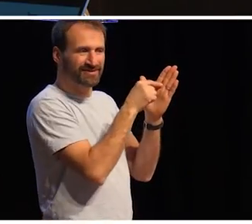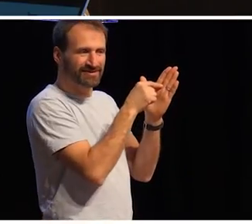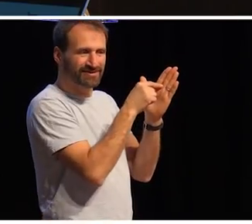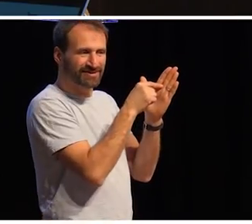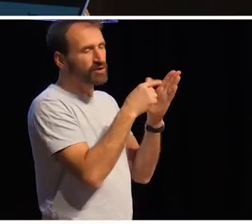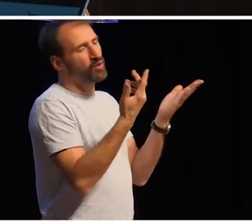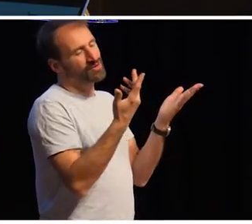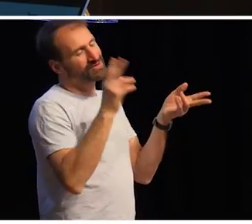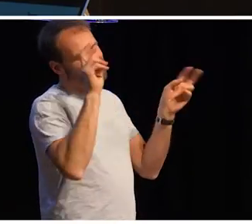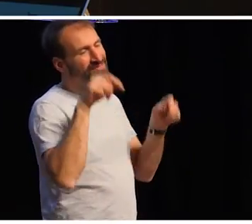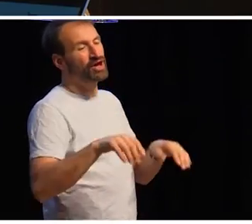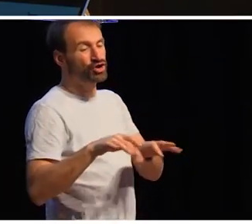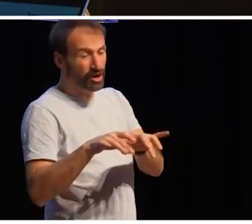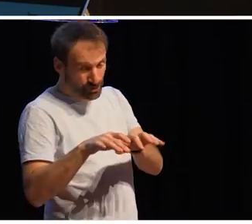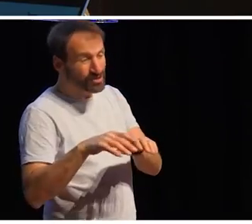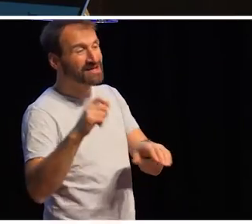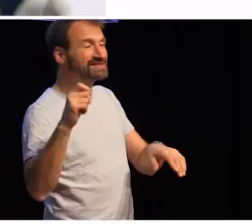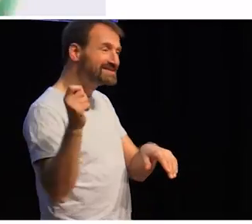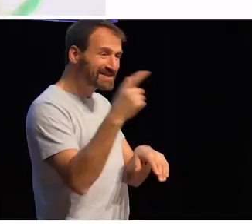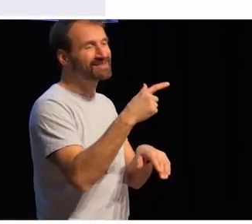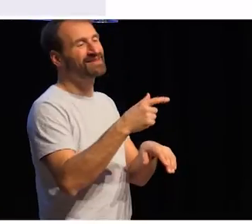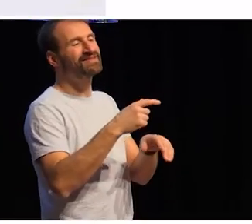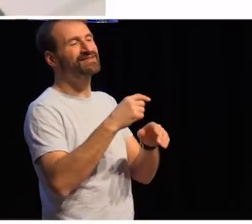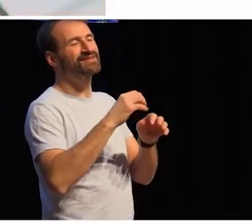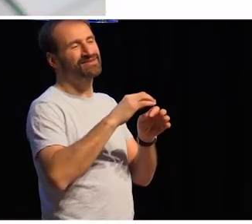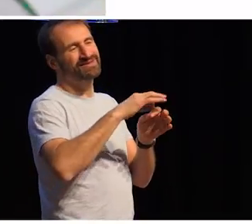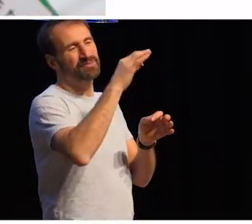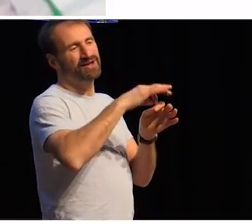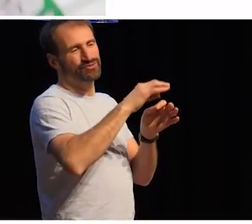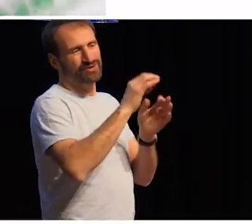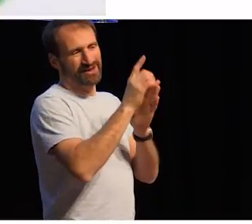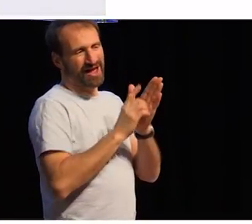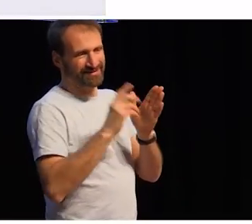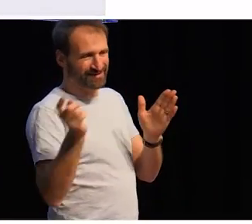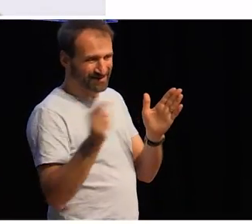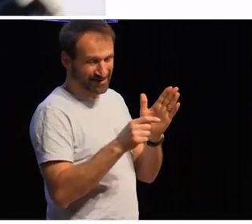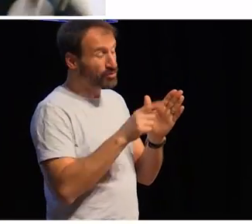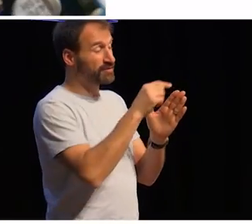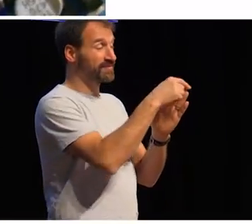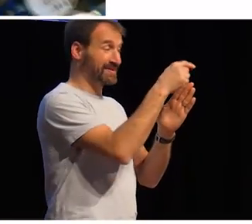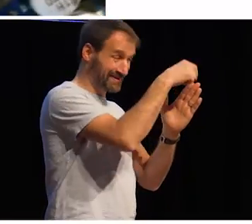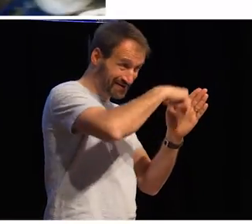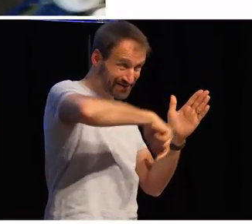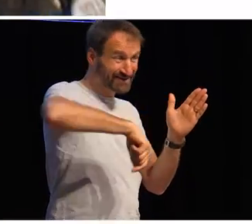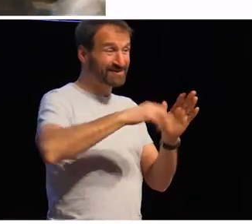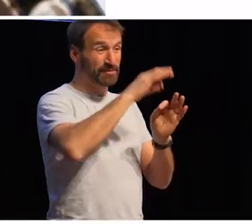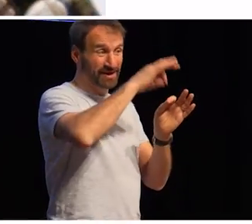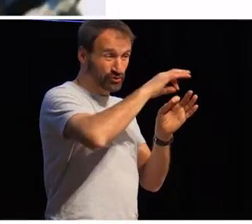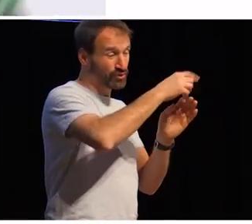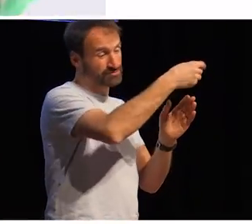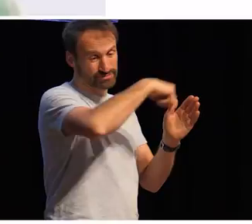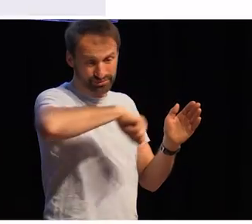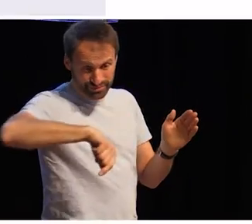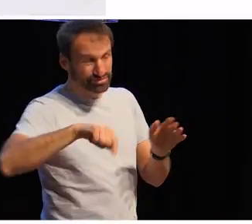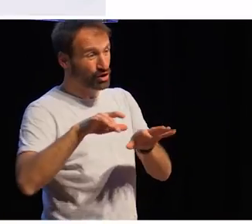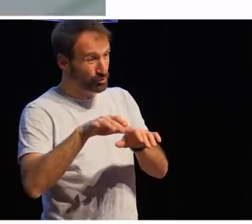the computer is sending the temperature data right here. So this temperature goes back to the computer, and the computer is receiving. That's why it's blinking.